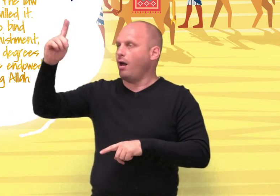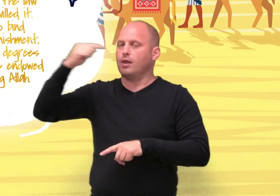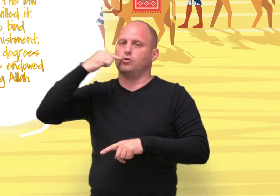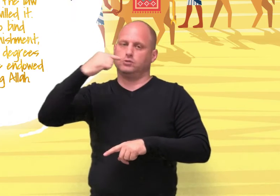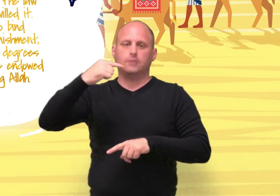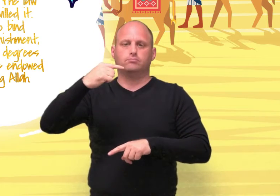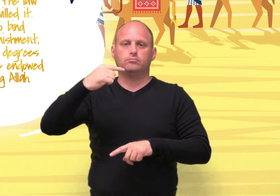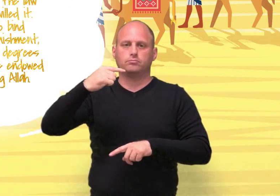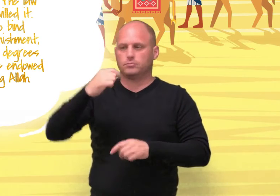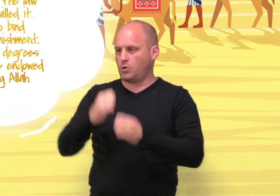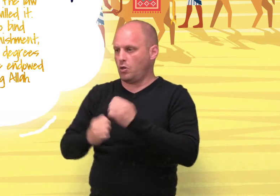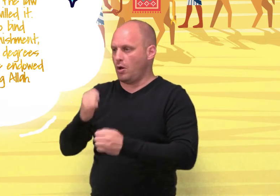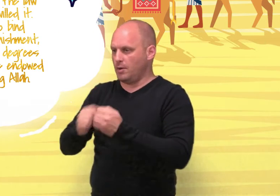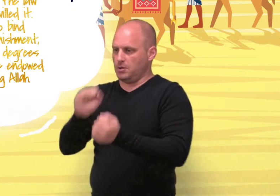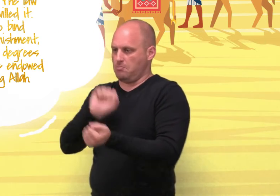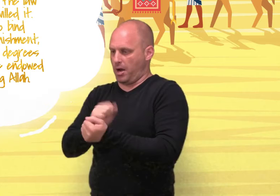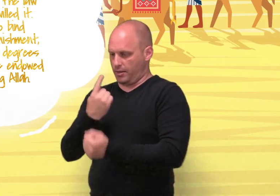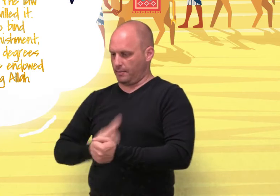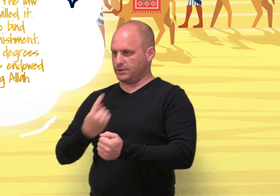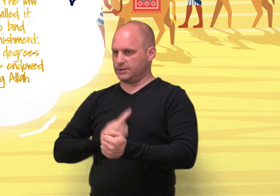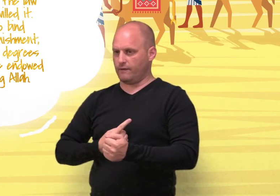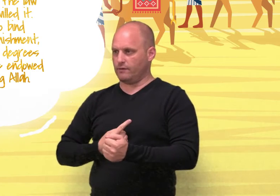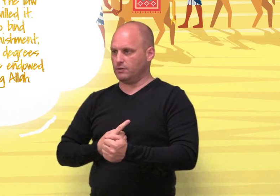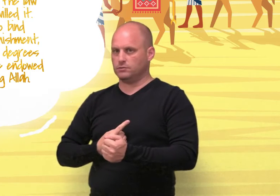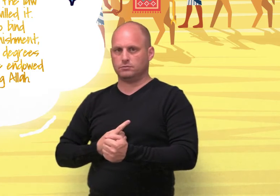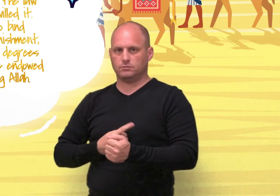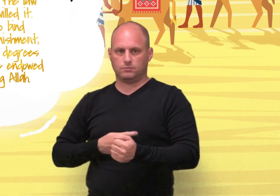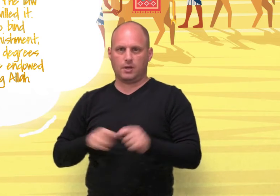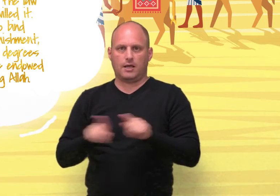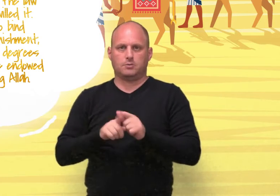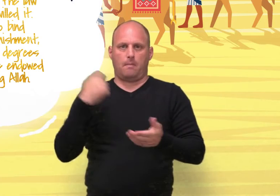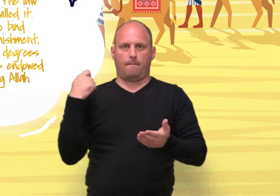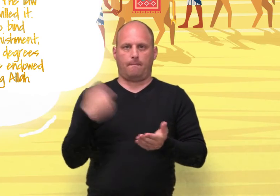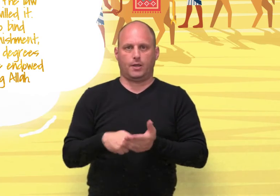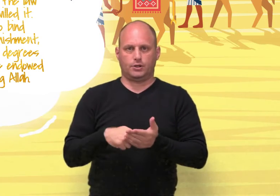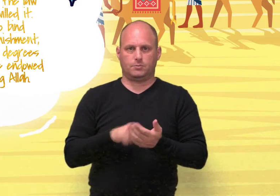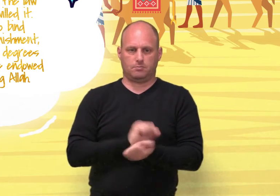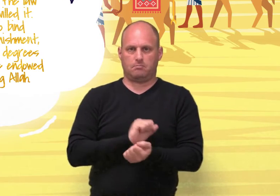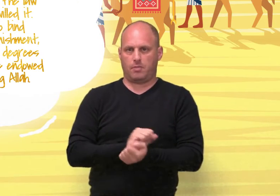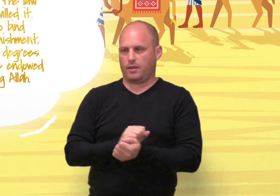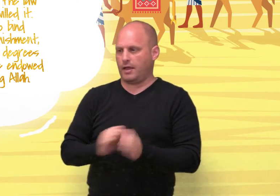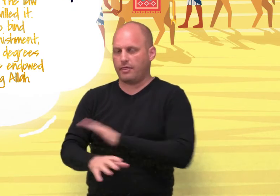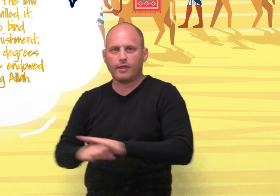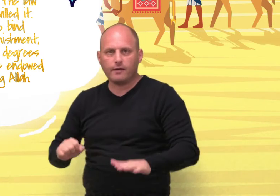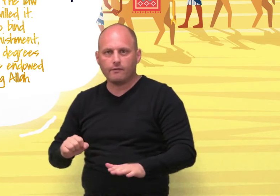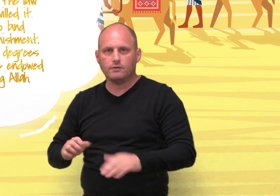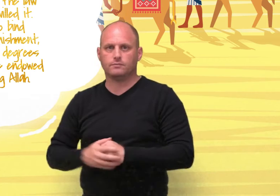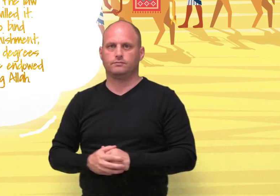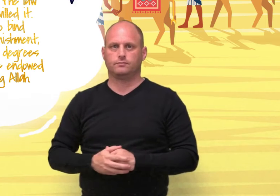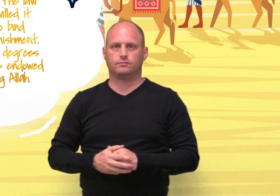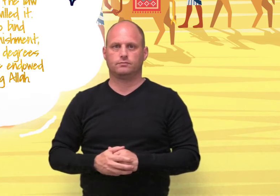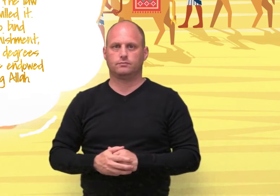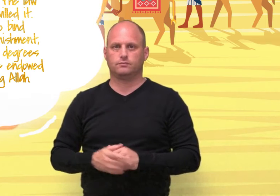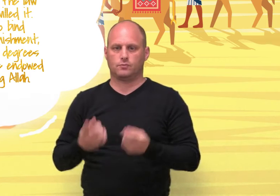to bind themselves with their way of punishment enslaving a thief. We raise 2 degrees